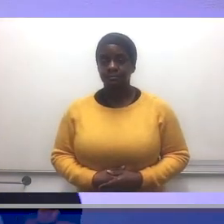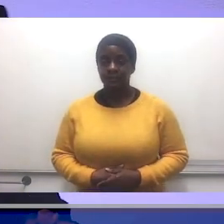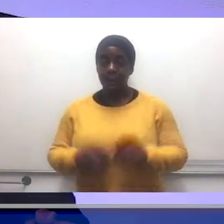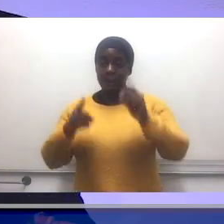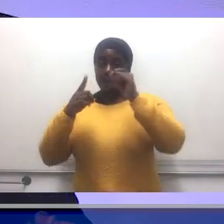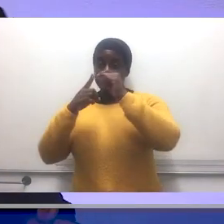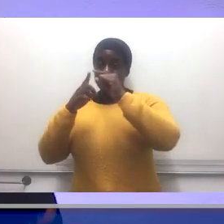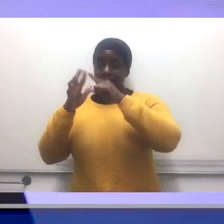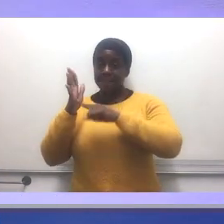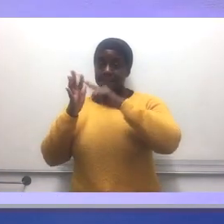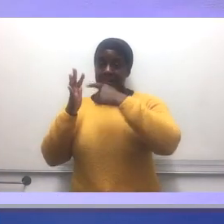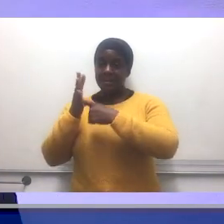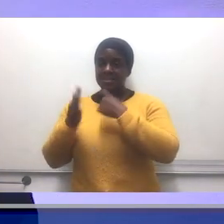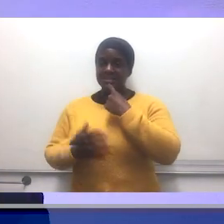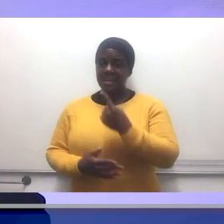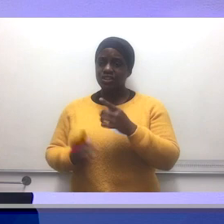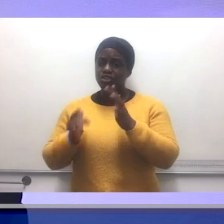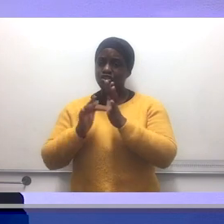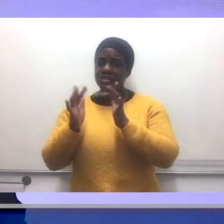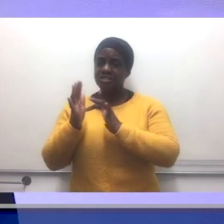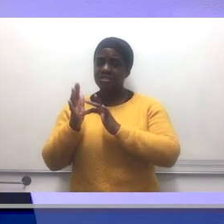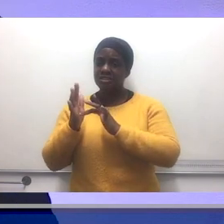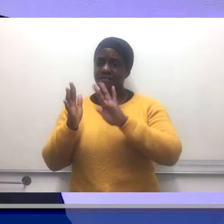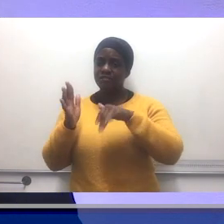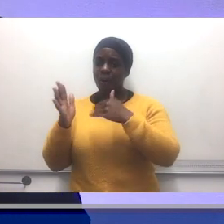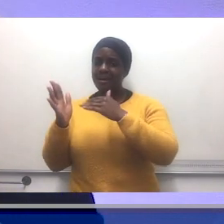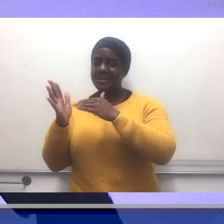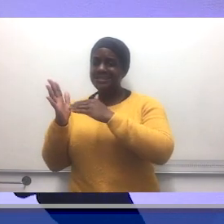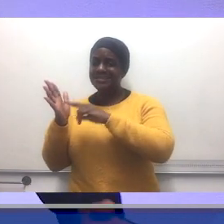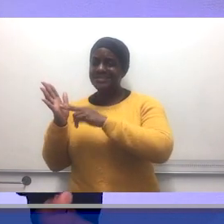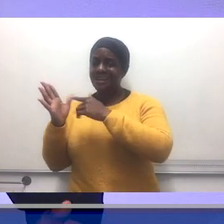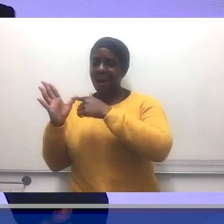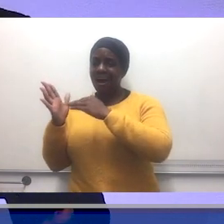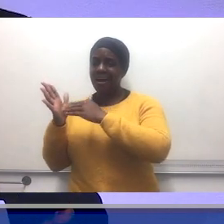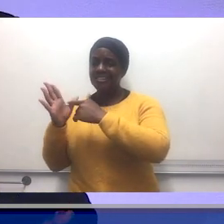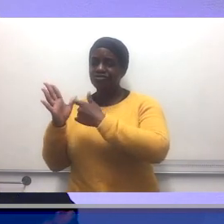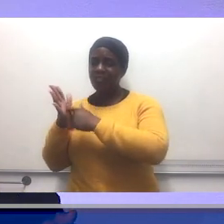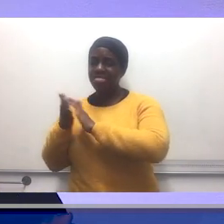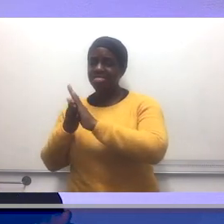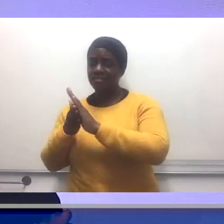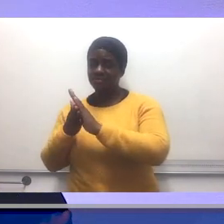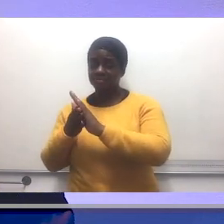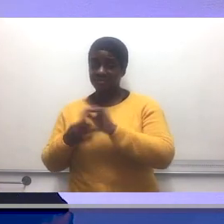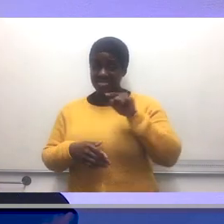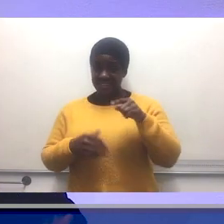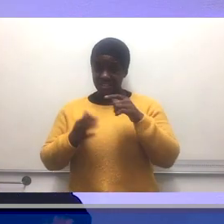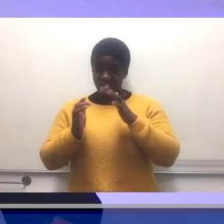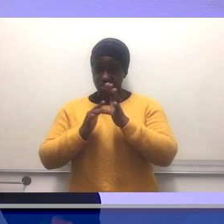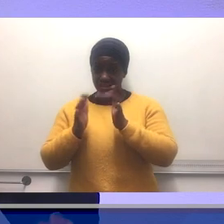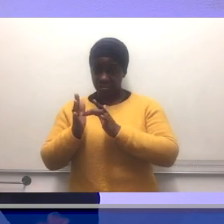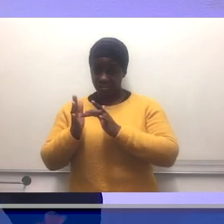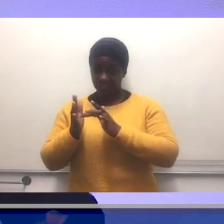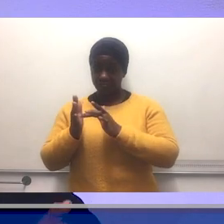Peter said, Jesus of Nazareth, this Jesus, verse 23 of Acts chapter